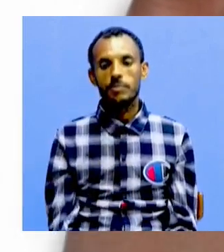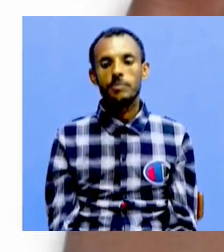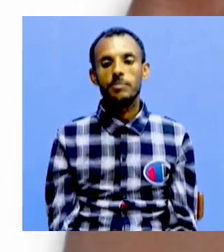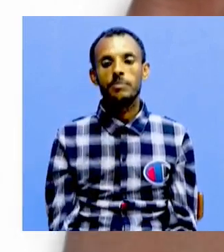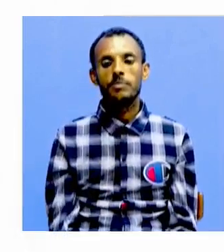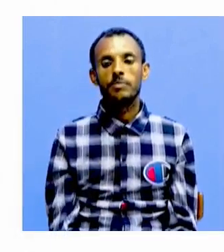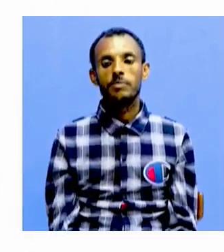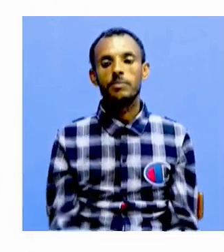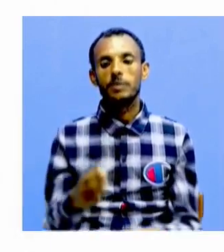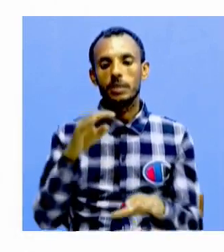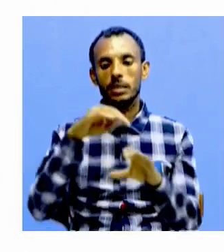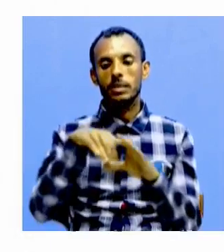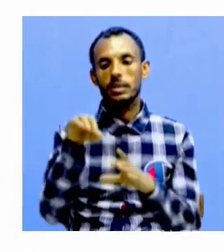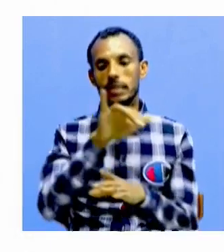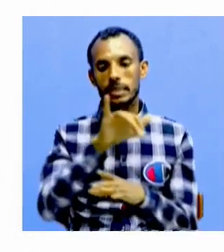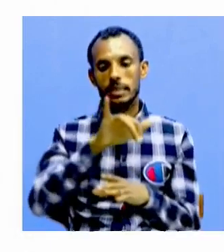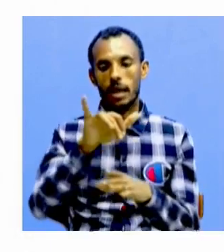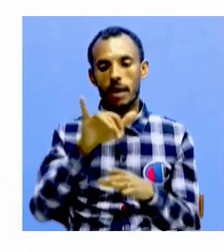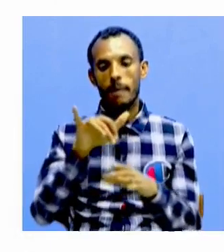in the same school.